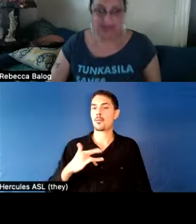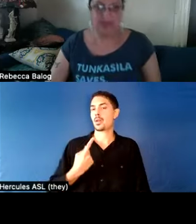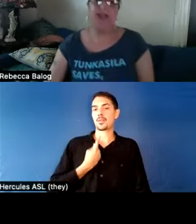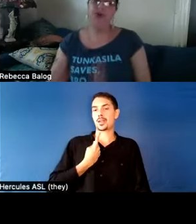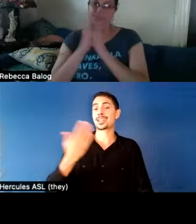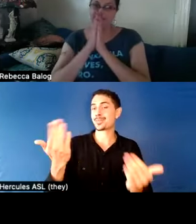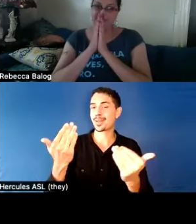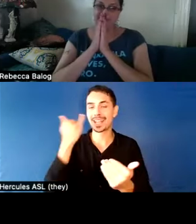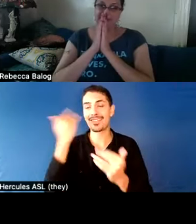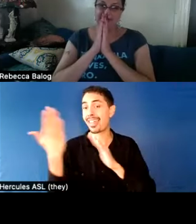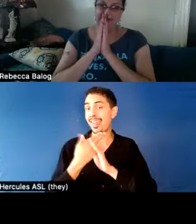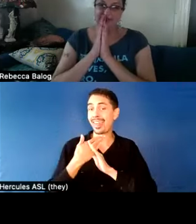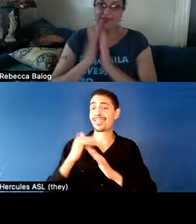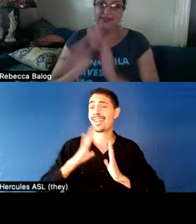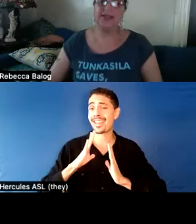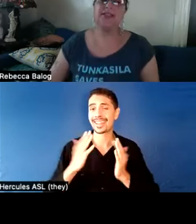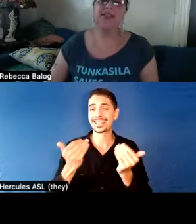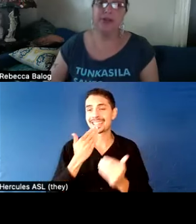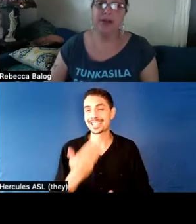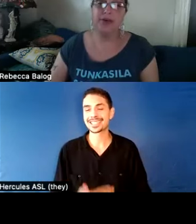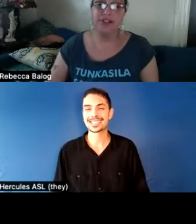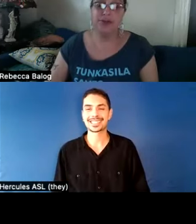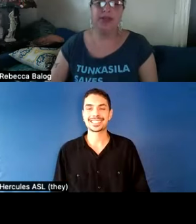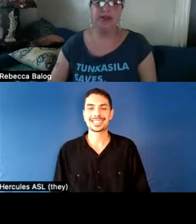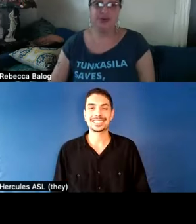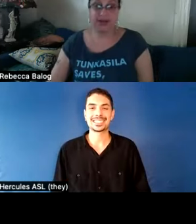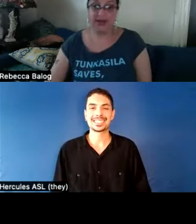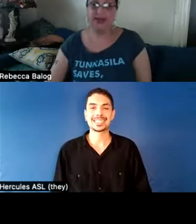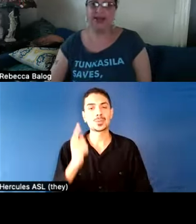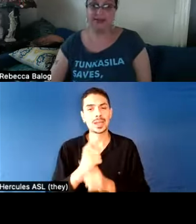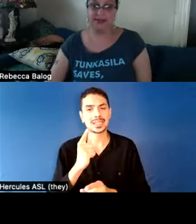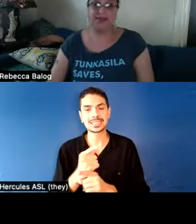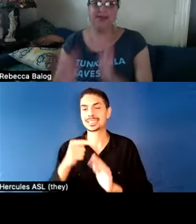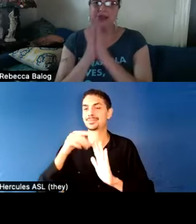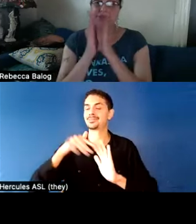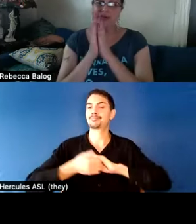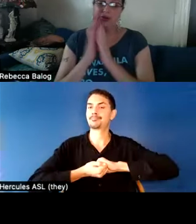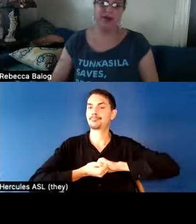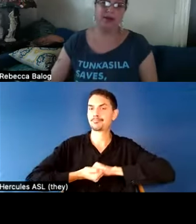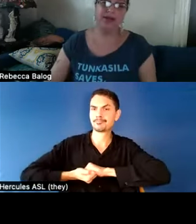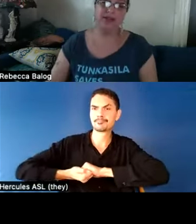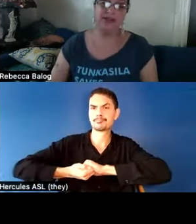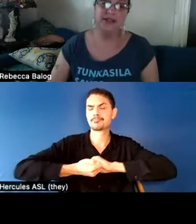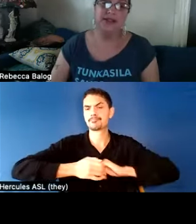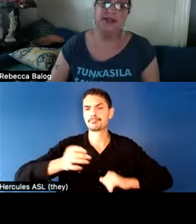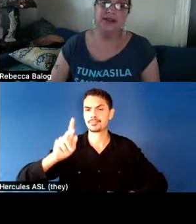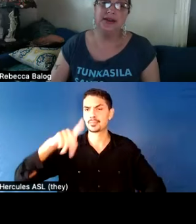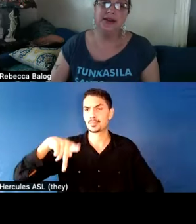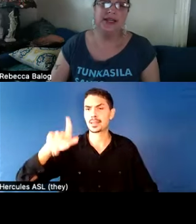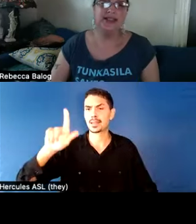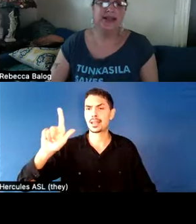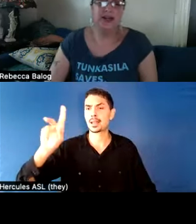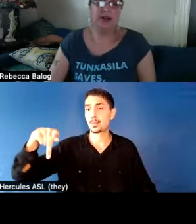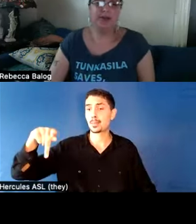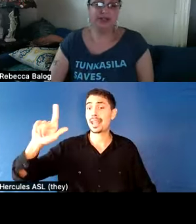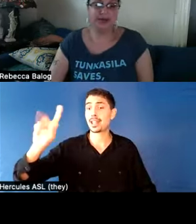Okay, thank you. Yes, the deep collaboration with PL280. Yes, thank you for all the comments. Like